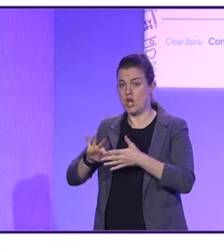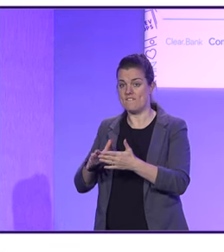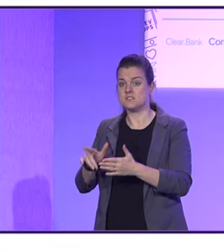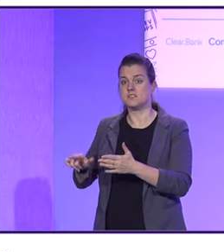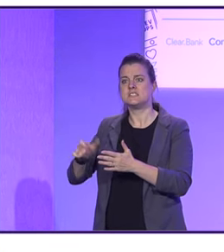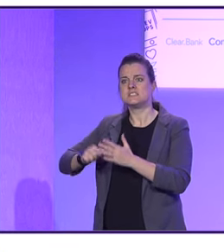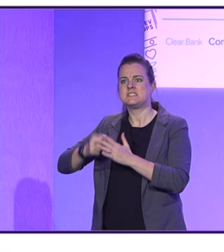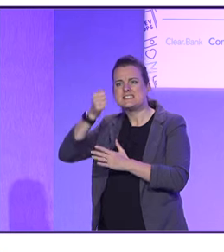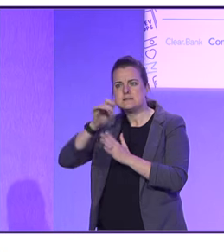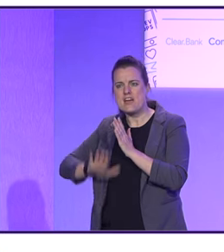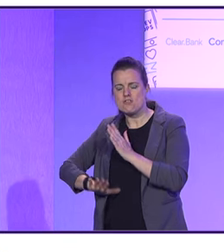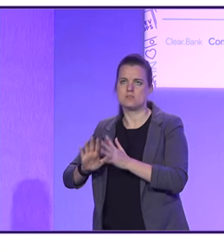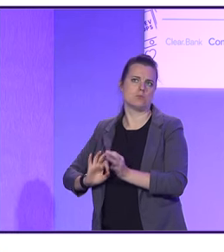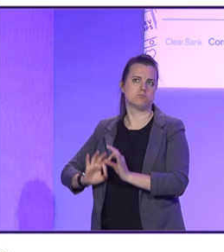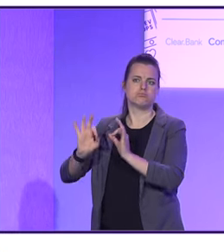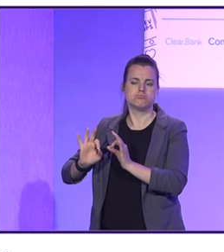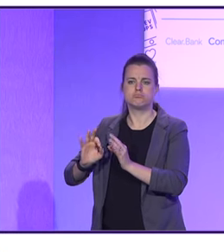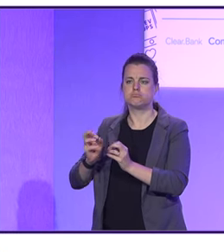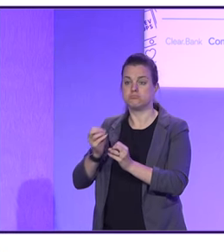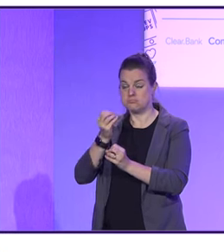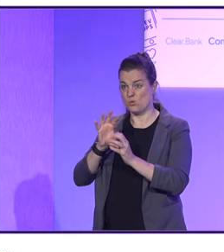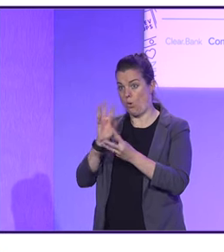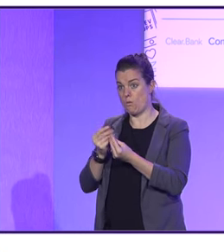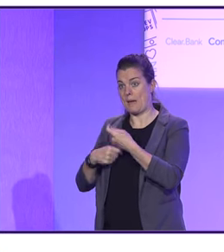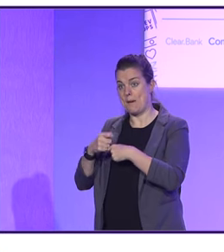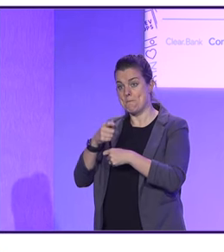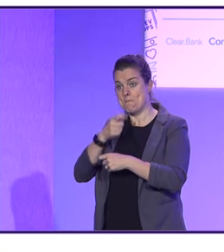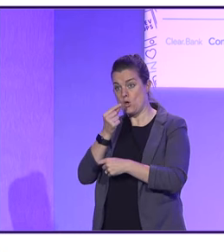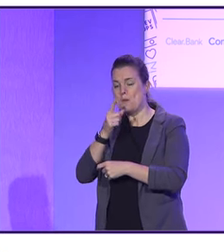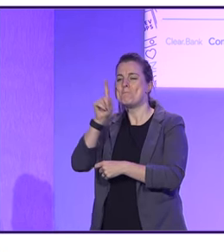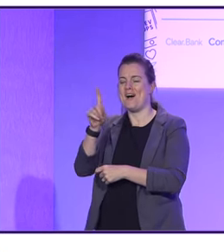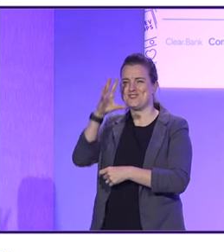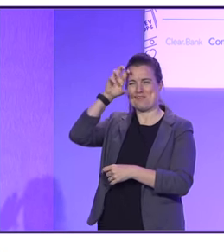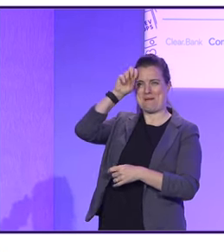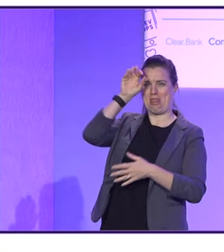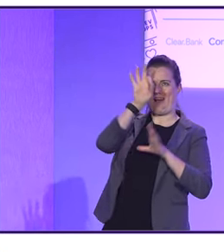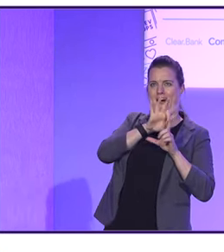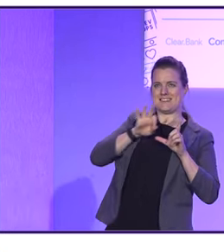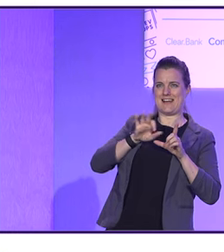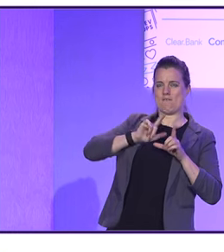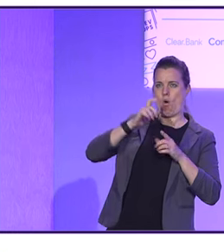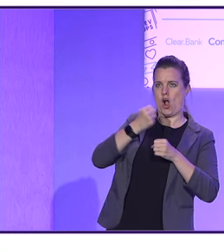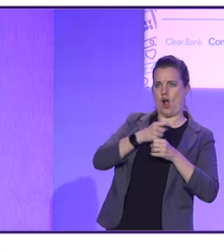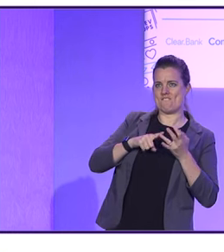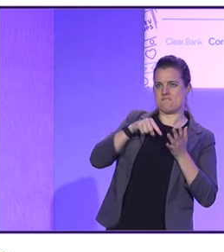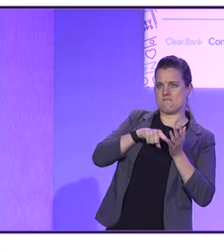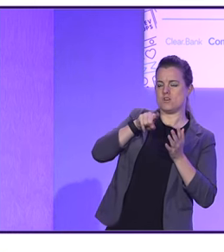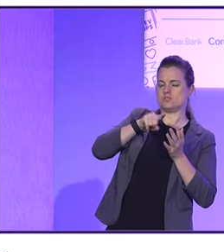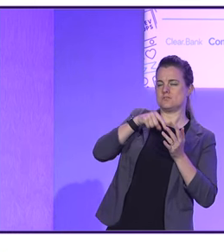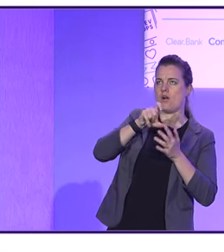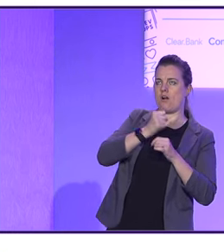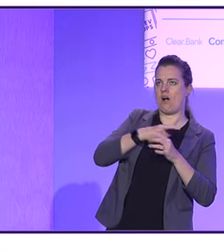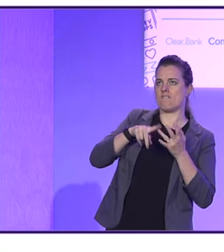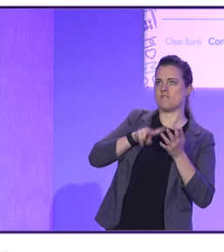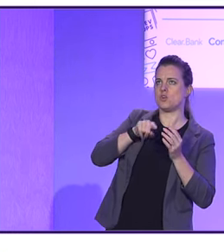It was really, really successful. But going back to the complexity of GovUK's architecture, it never quite made it to the point where it could easily have run the